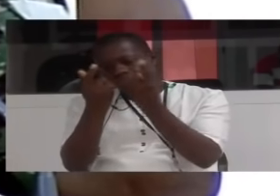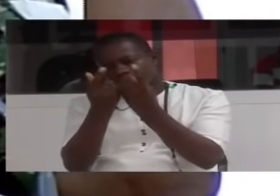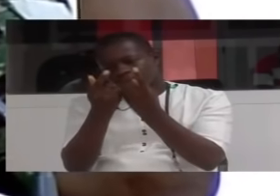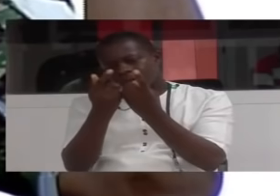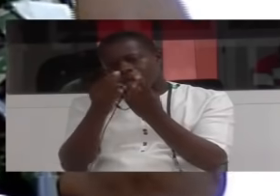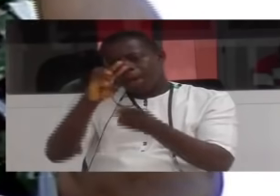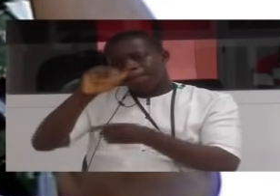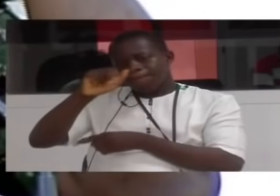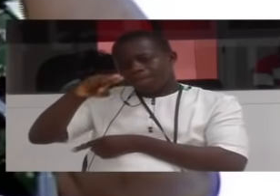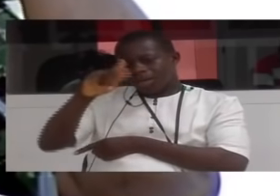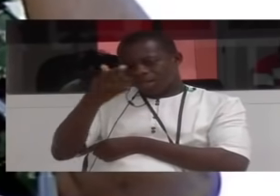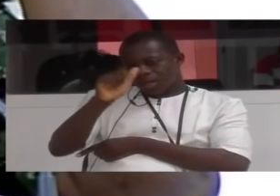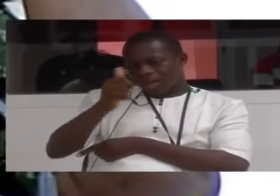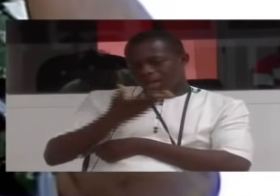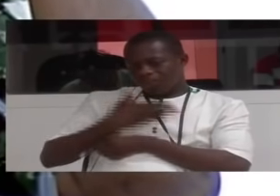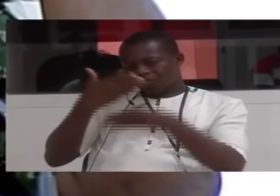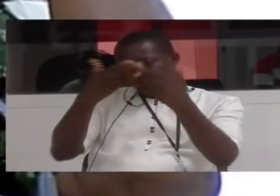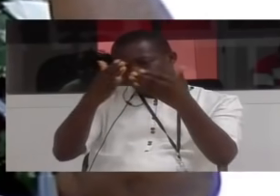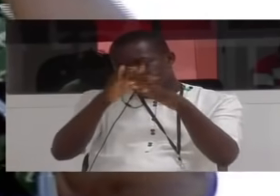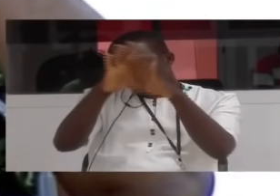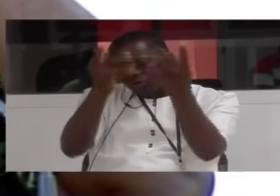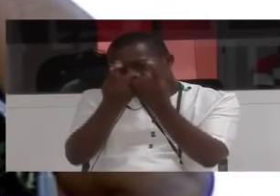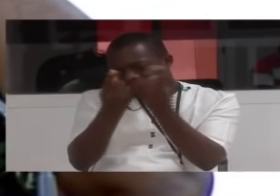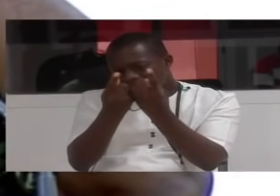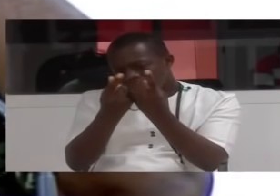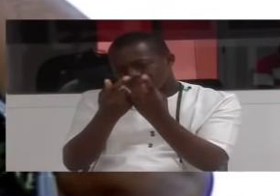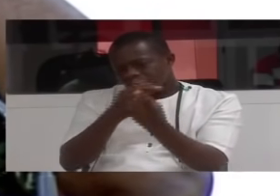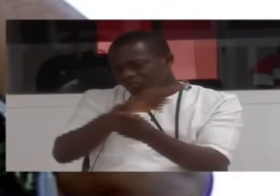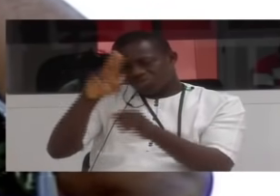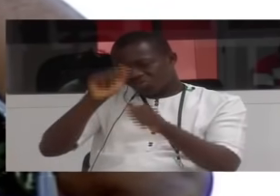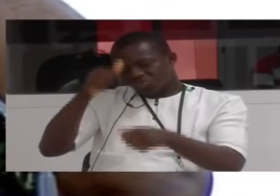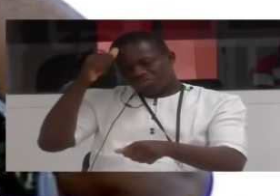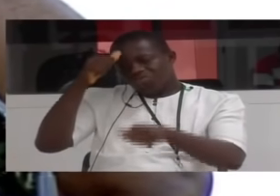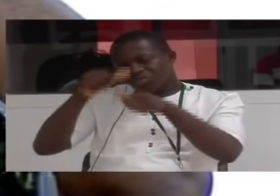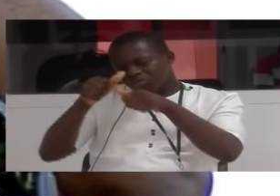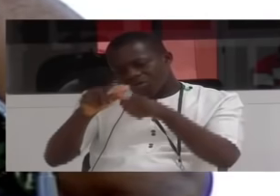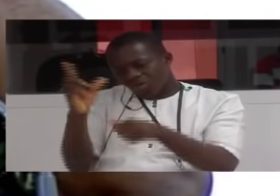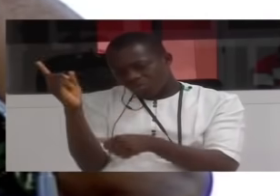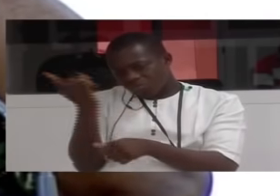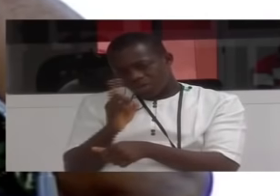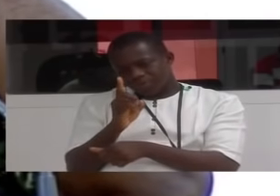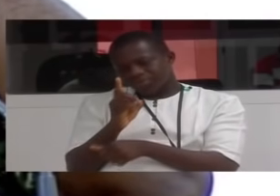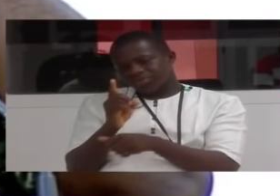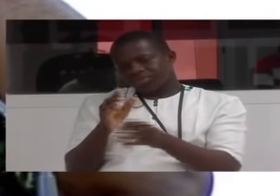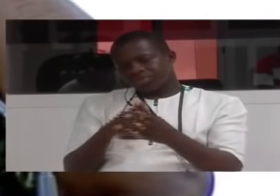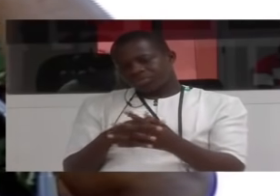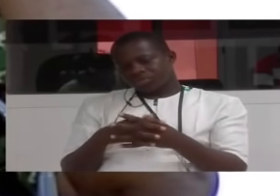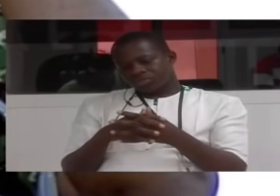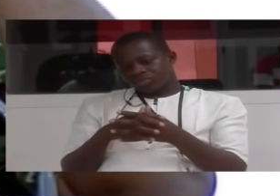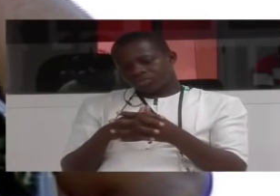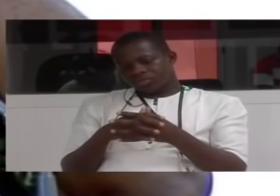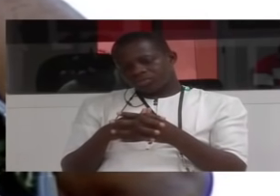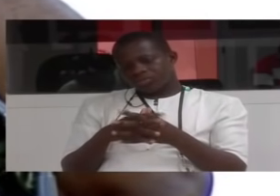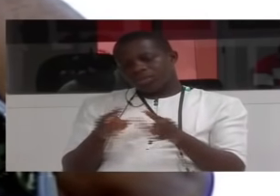manga warona jox dal munatuma fateliku lan la won. There is something I cannot recall. There was something that Manga had to give me, but